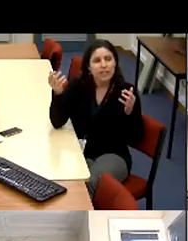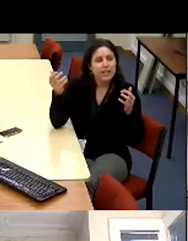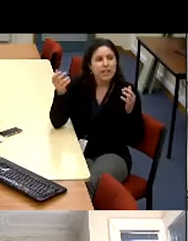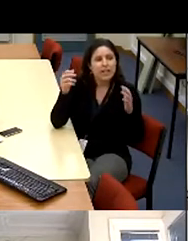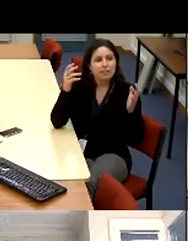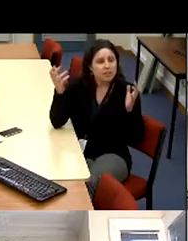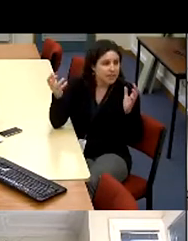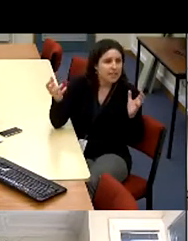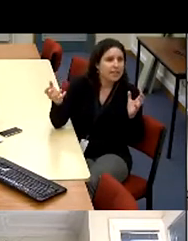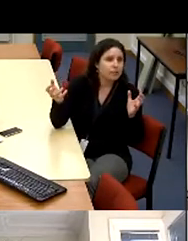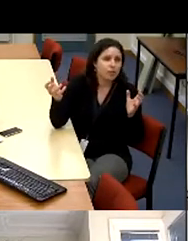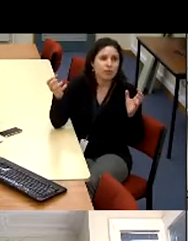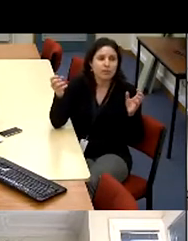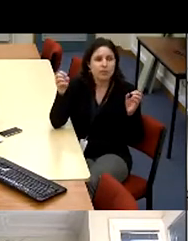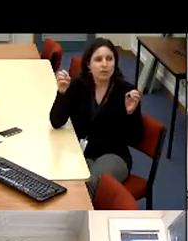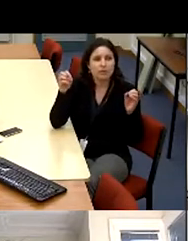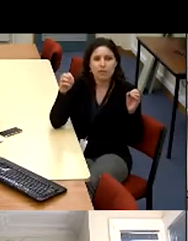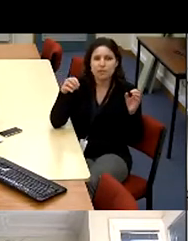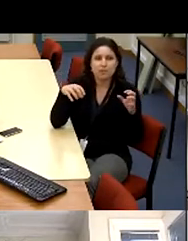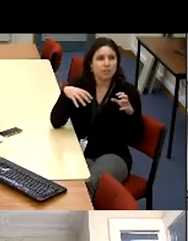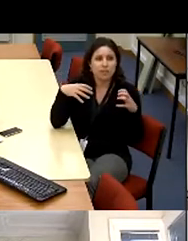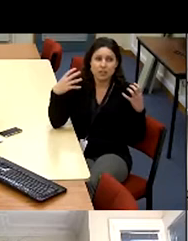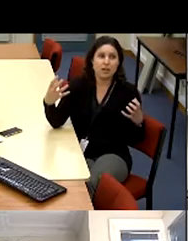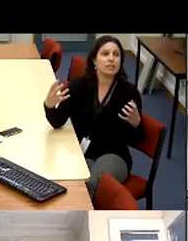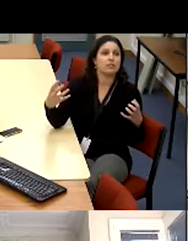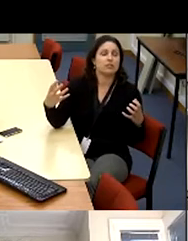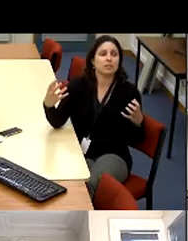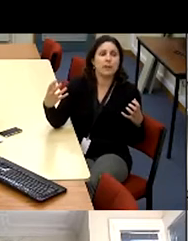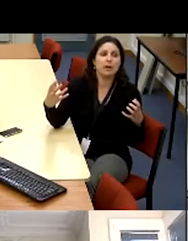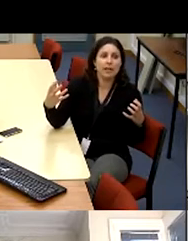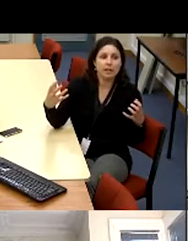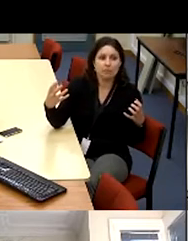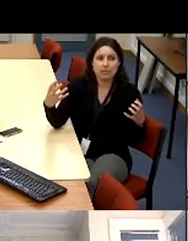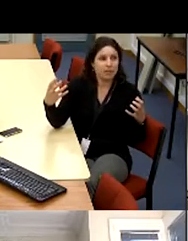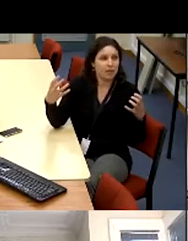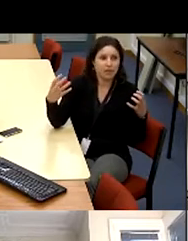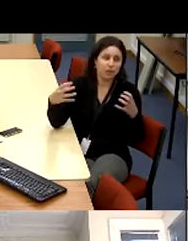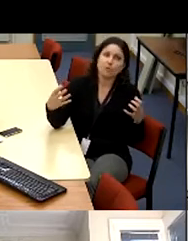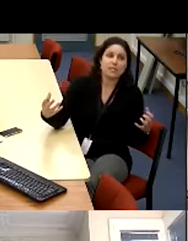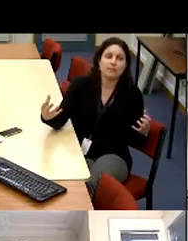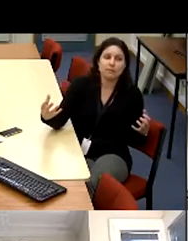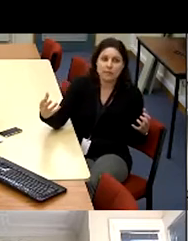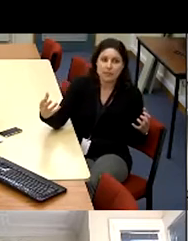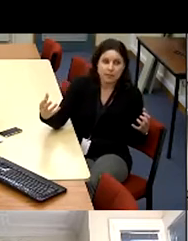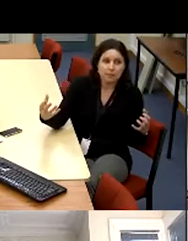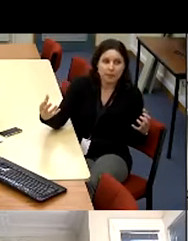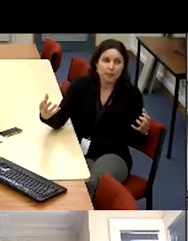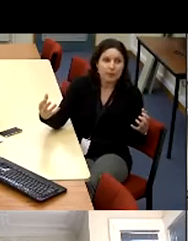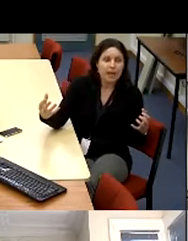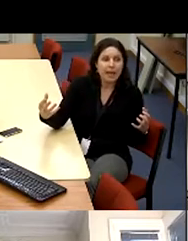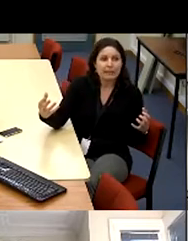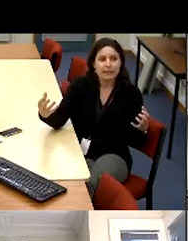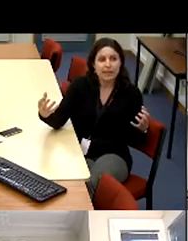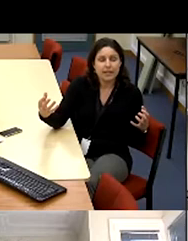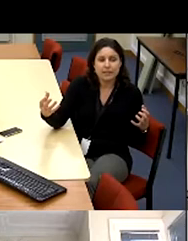refugee, as much as it's a legal term, it's also very much a socially constructed term as well that can mean so many different things to different